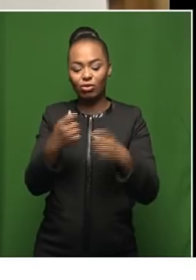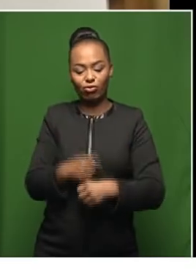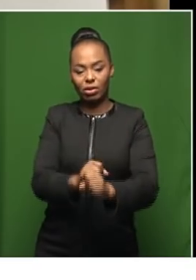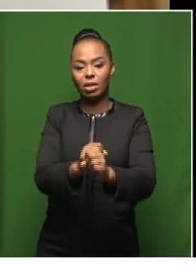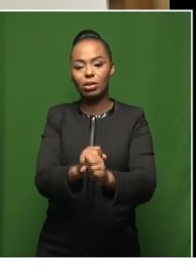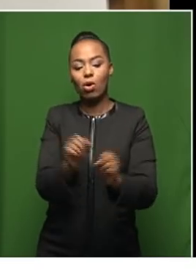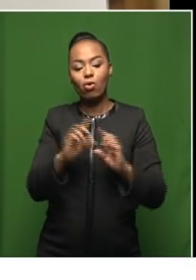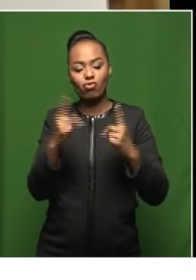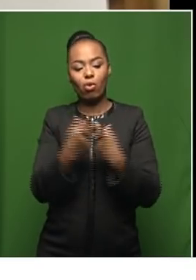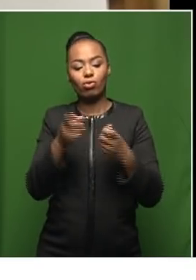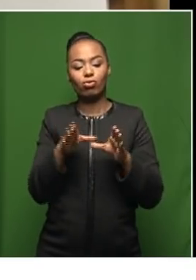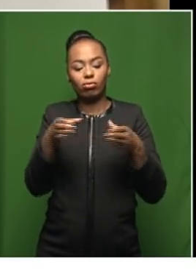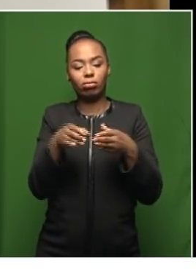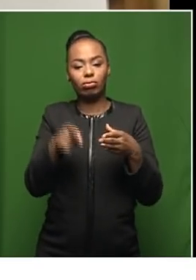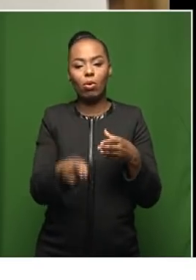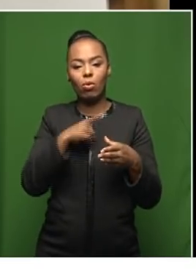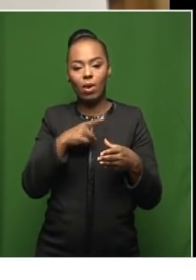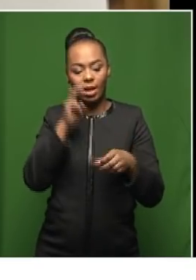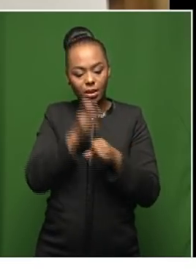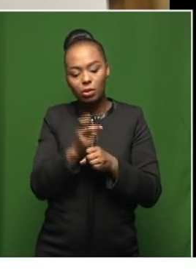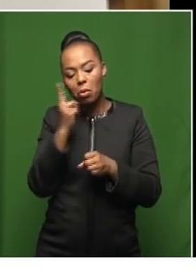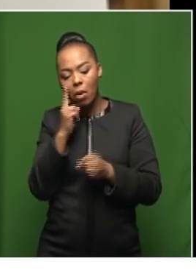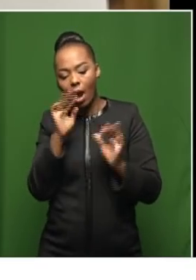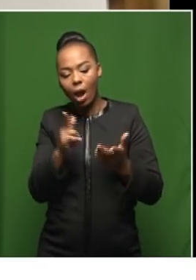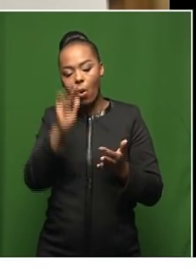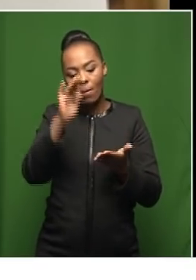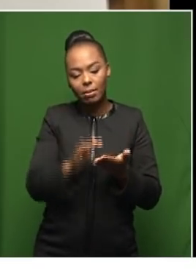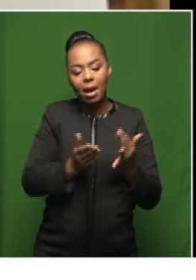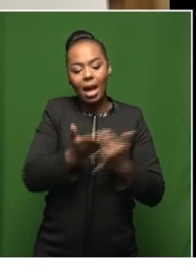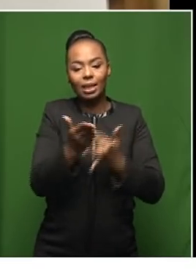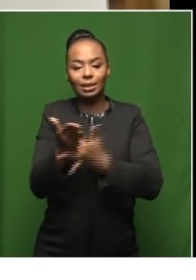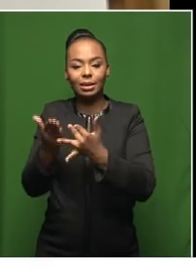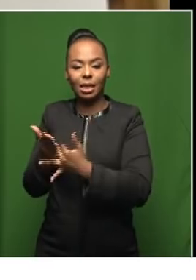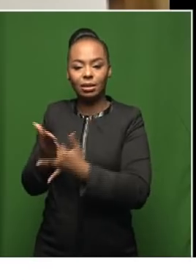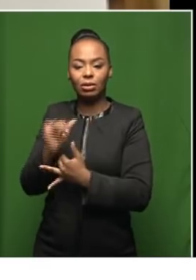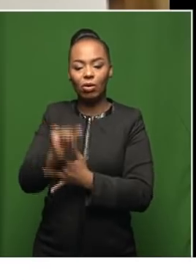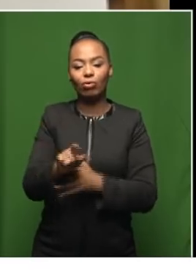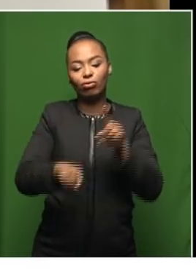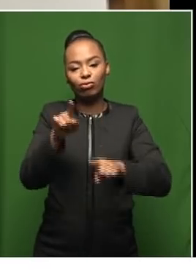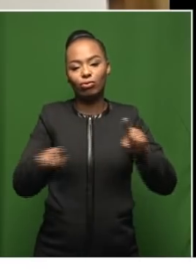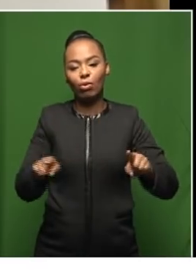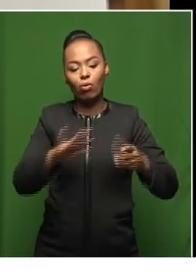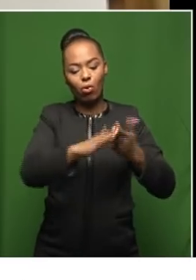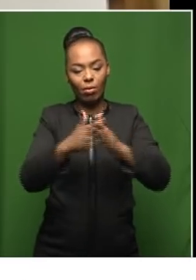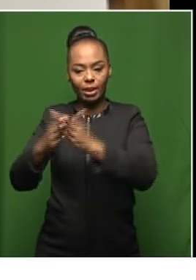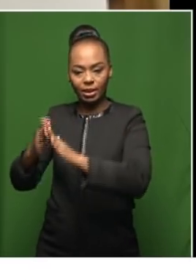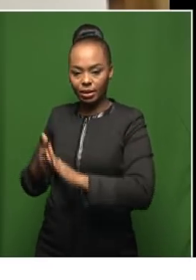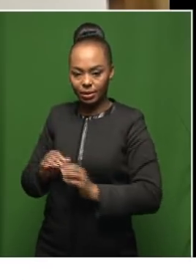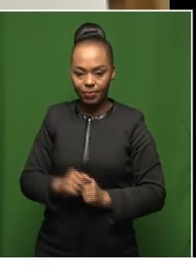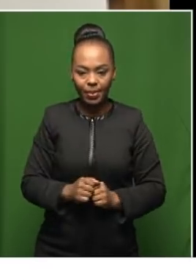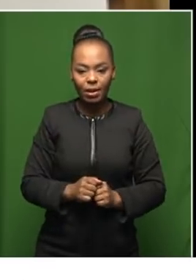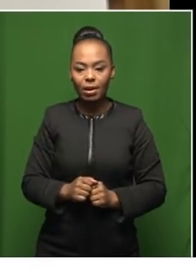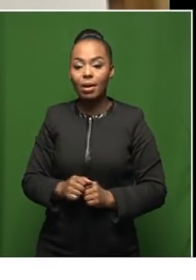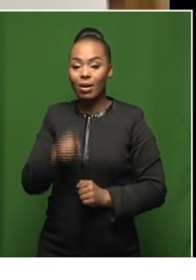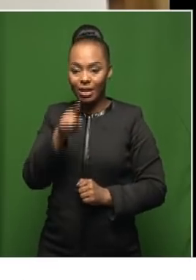community groups, so that it must maximize our access to access of the different parts of the community on the basis of need.